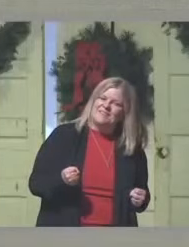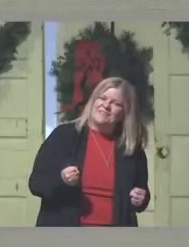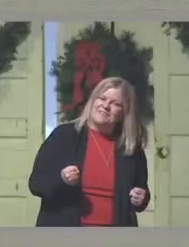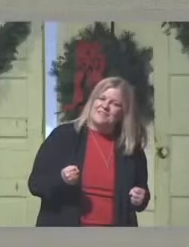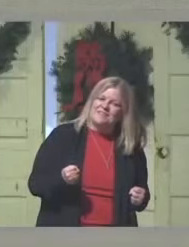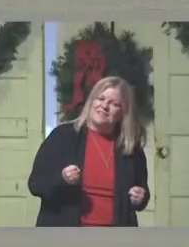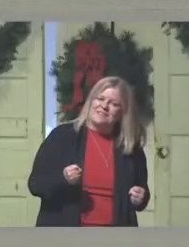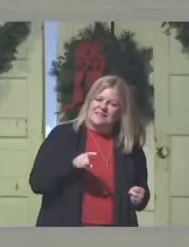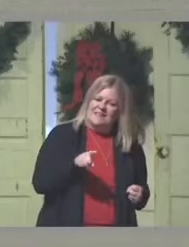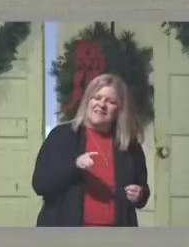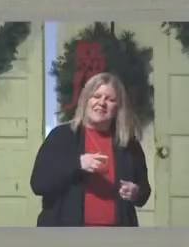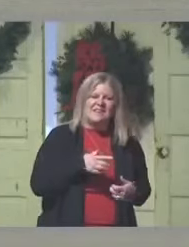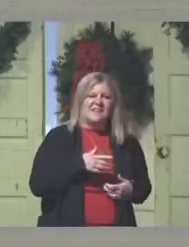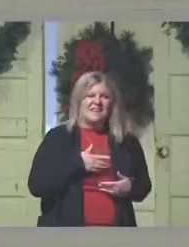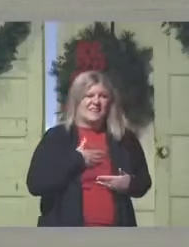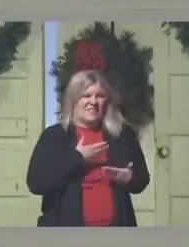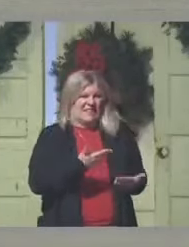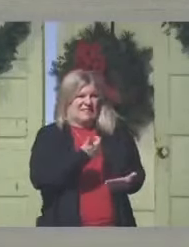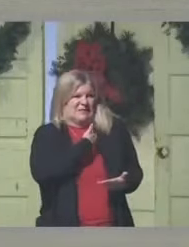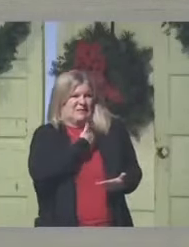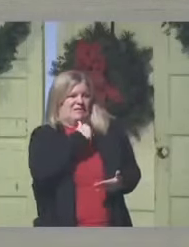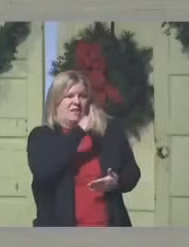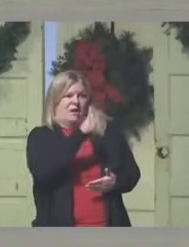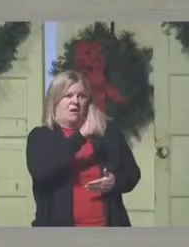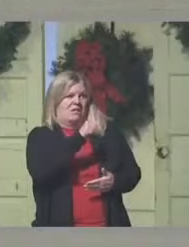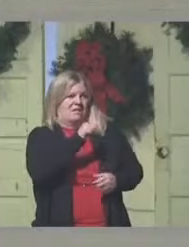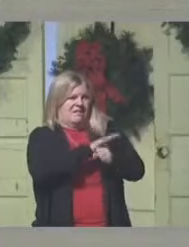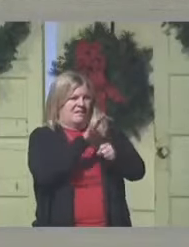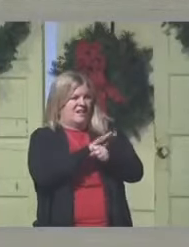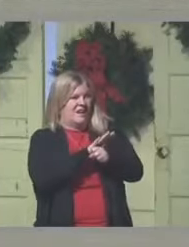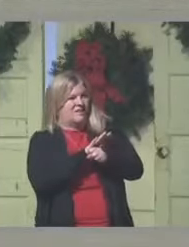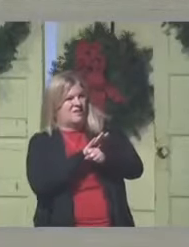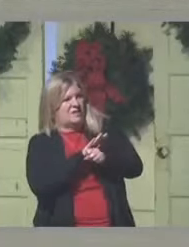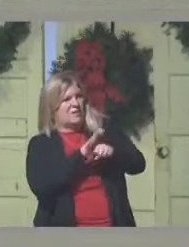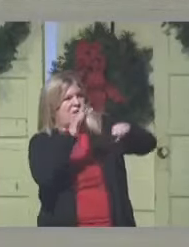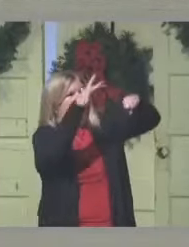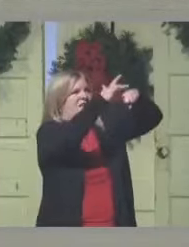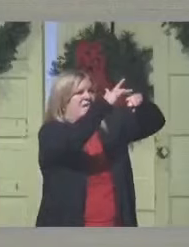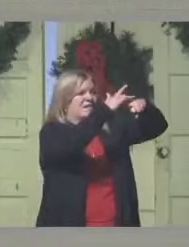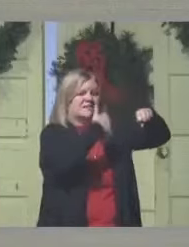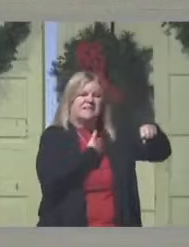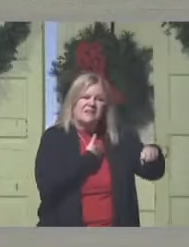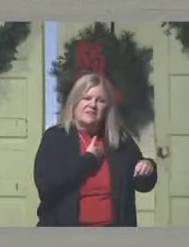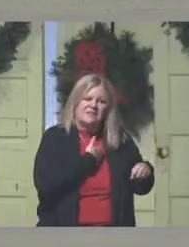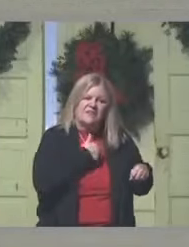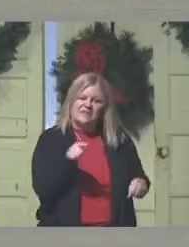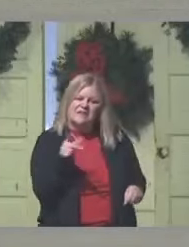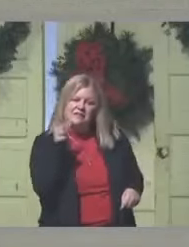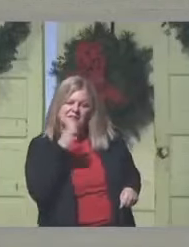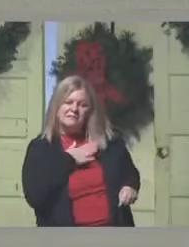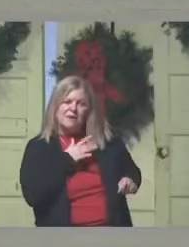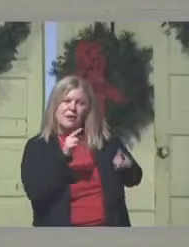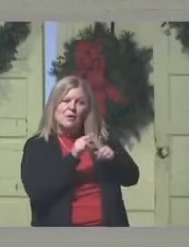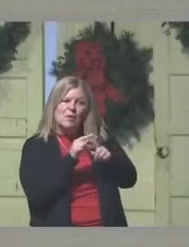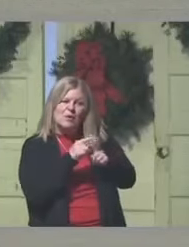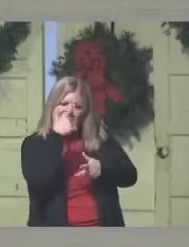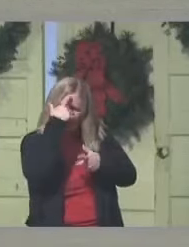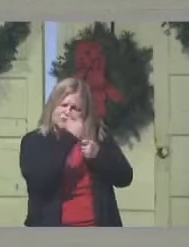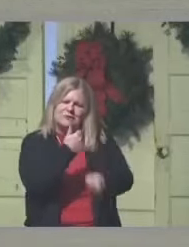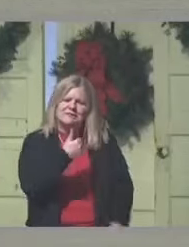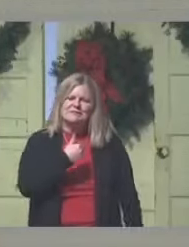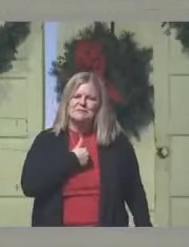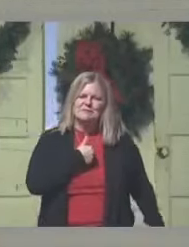John confessed his inadequacy to make it up the hill on his own. John listened to my words and trusted